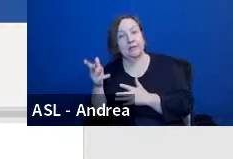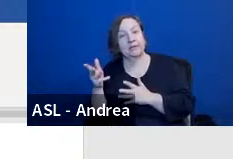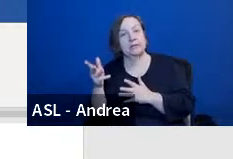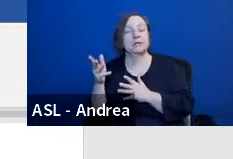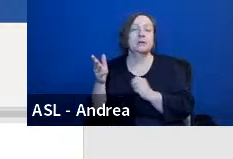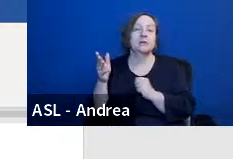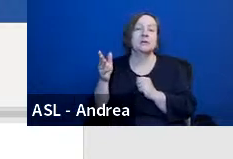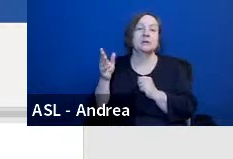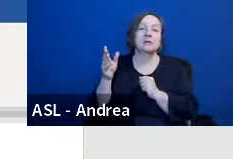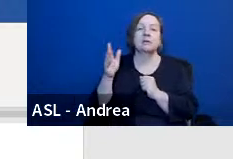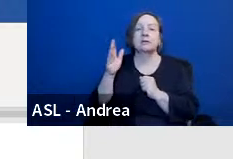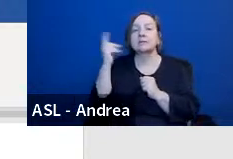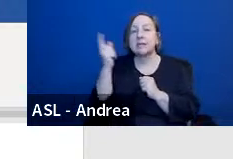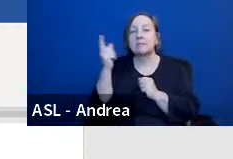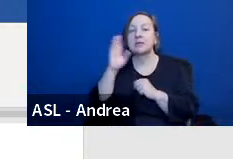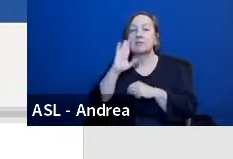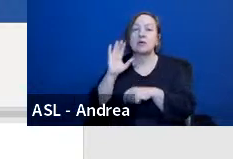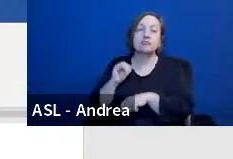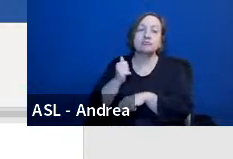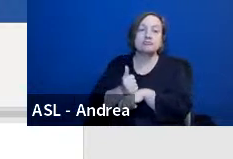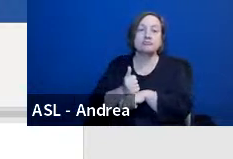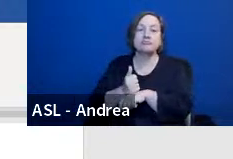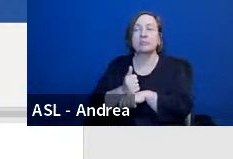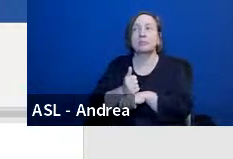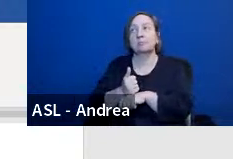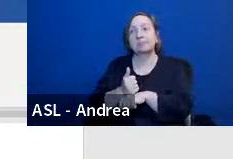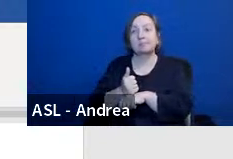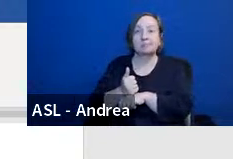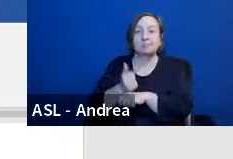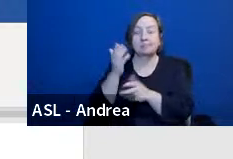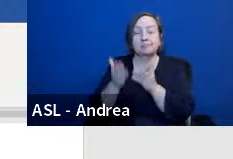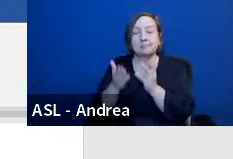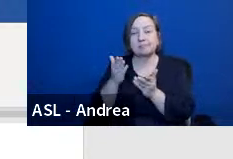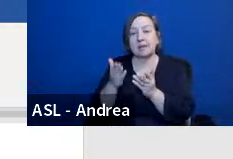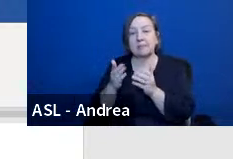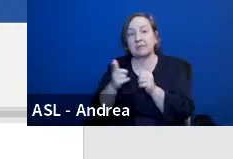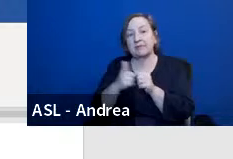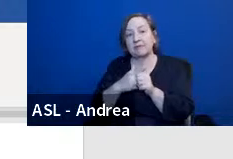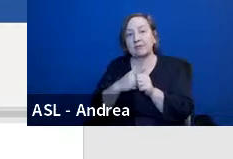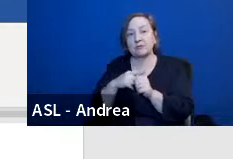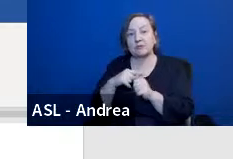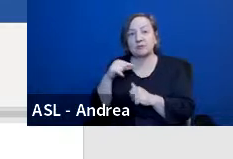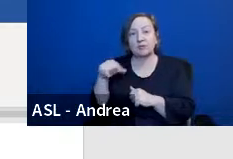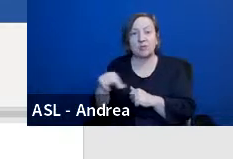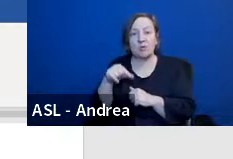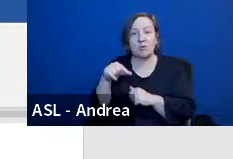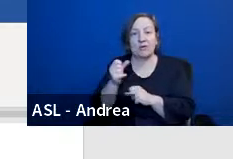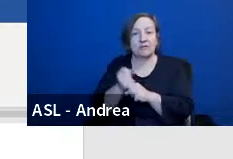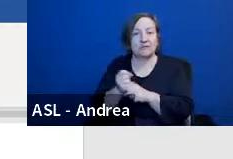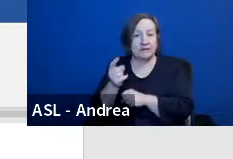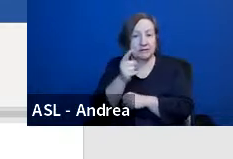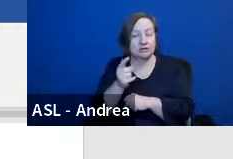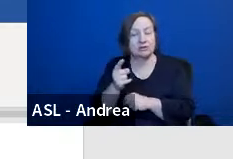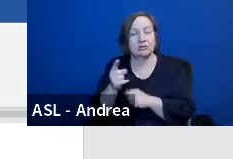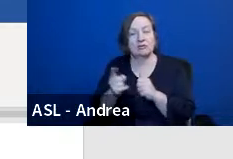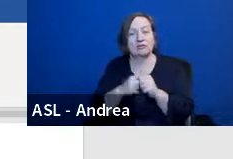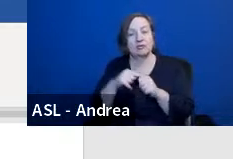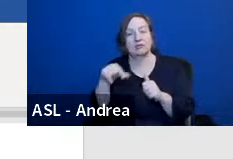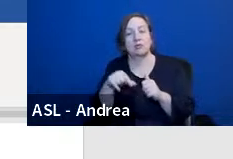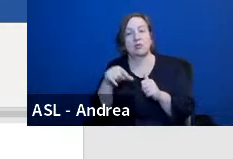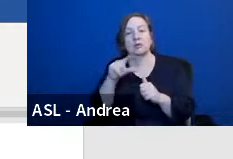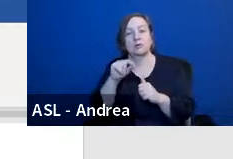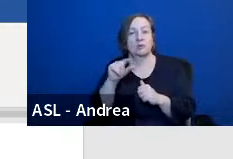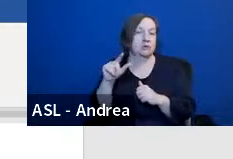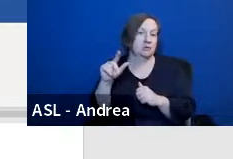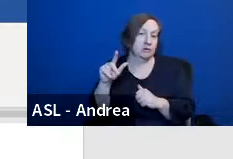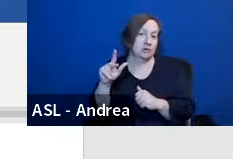we will have something set. I'm thinking within the first quarter of next year, the first quarter of